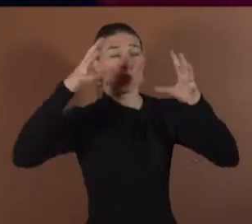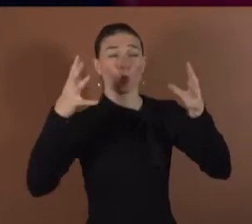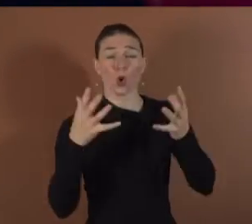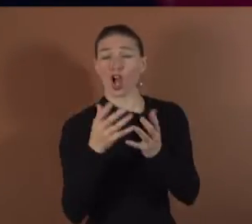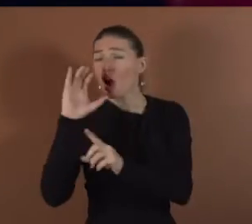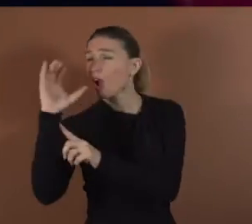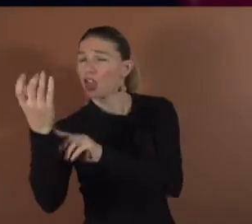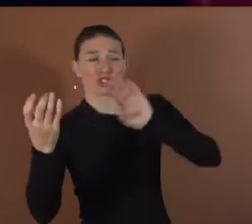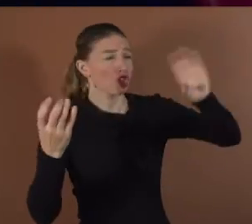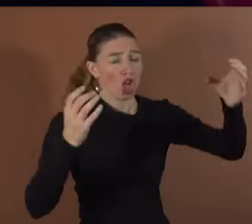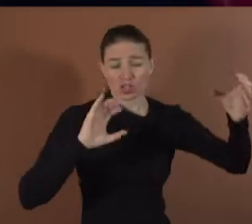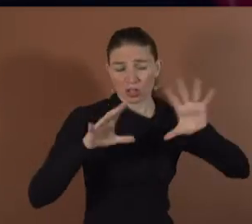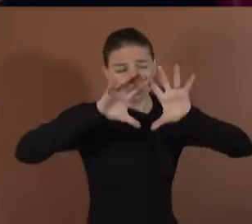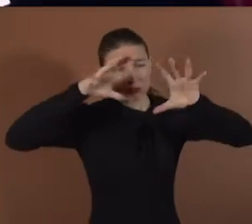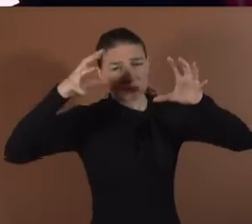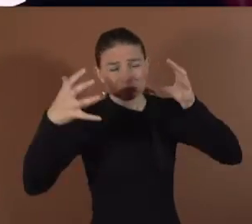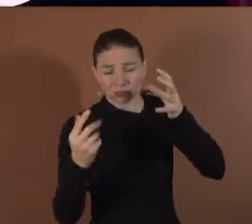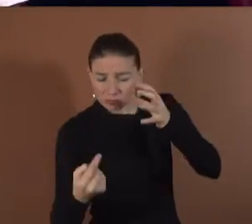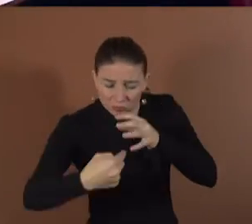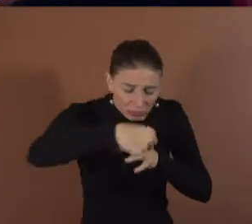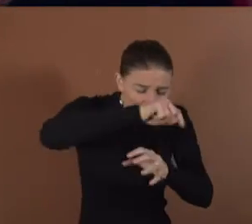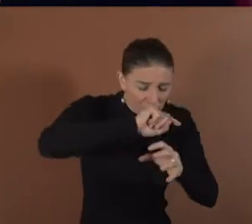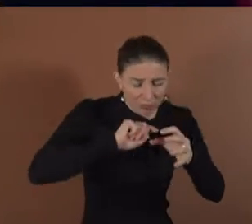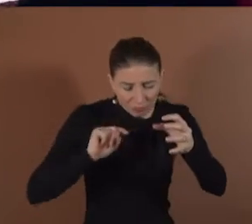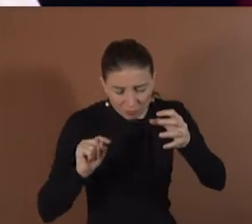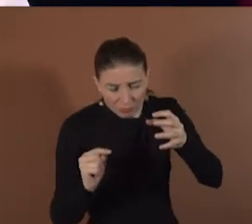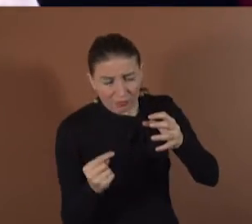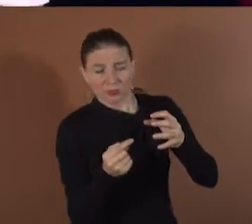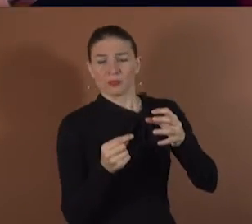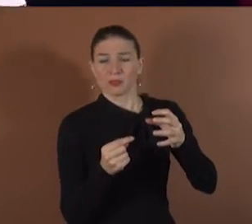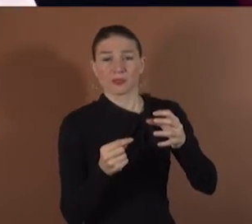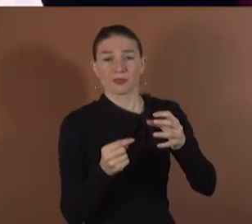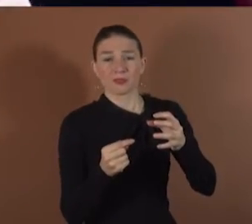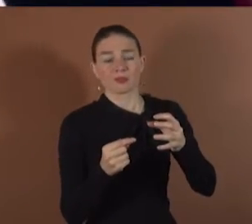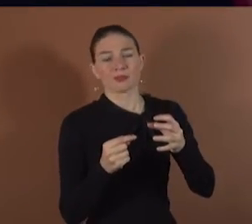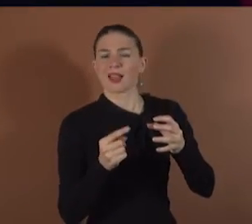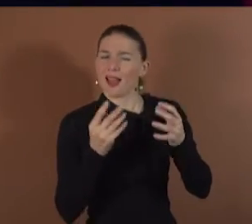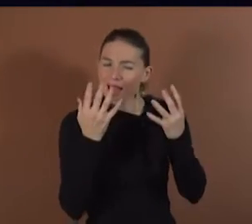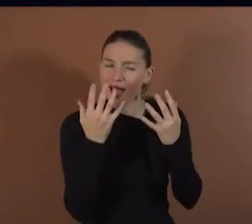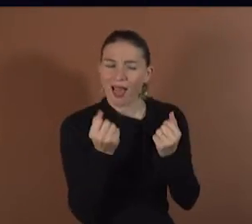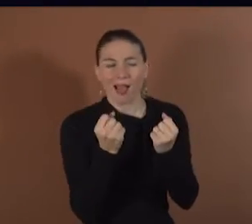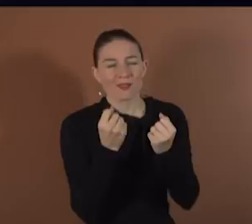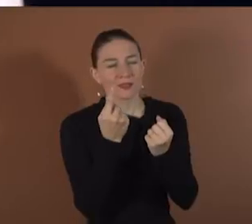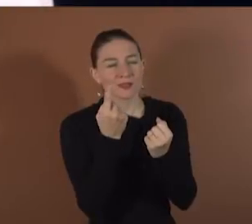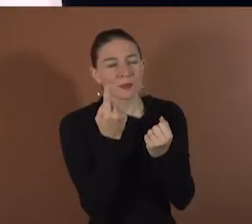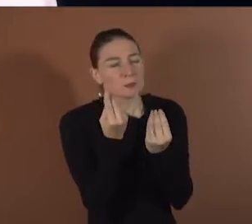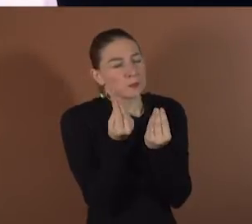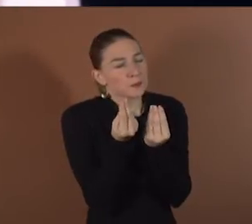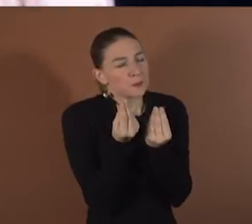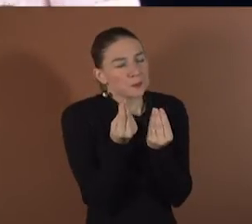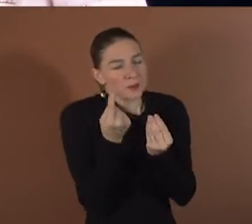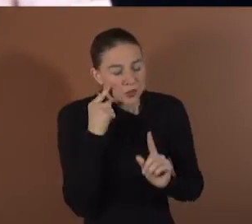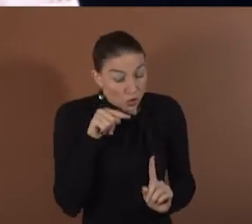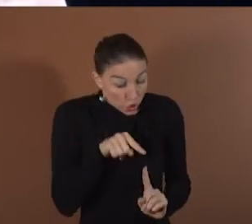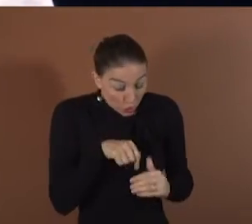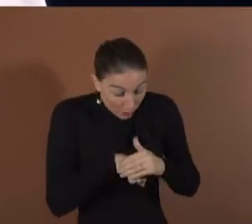people have a precious way of treating our children and caring for them. So in a context